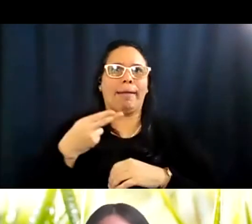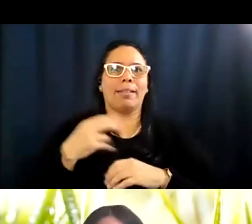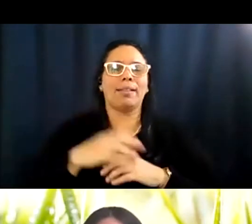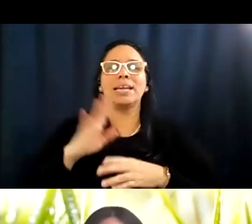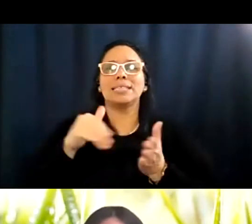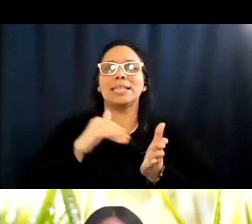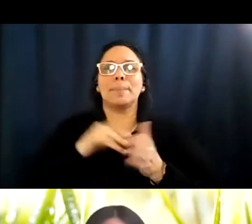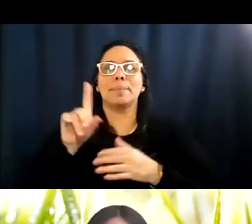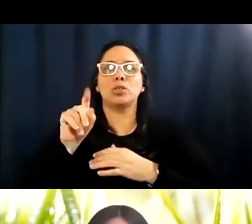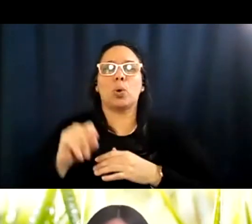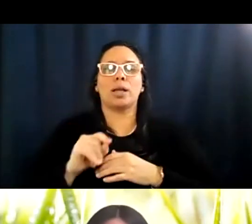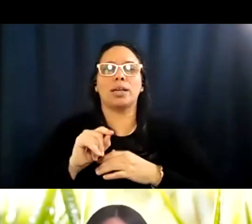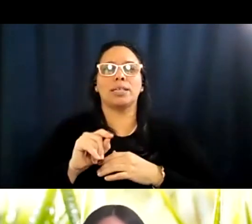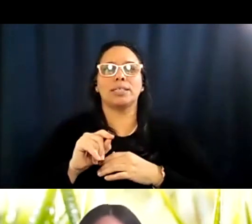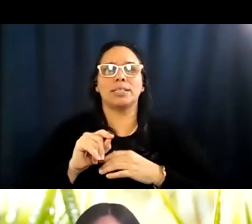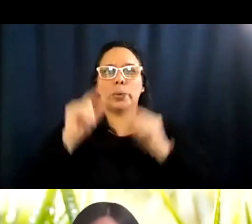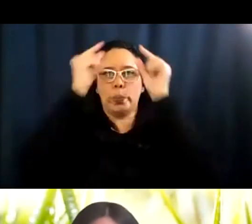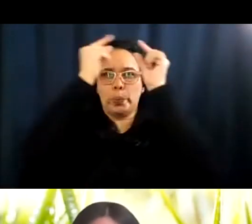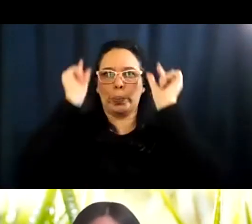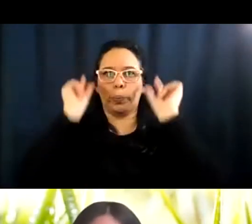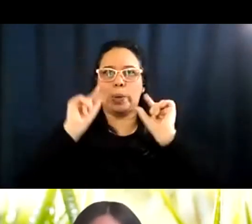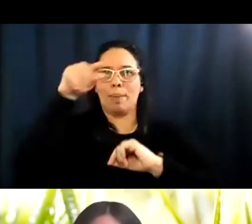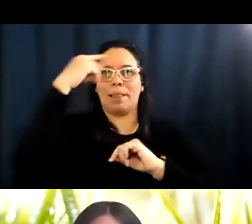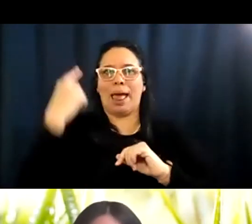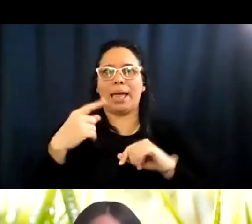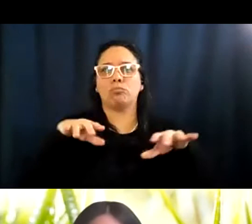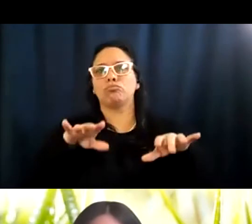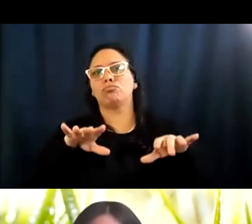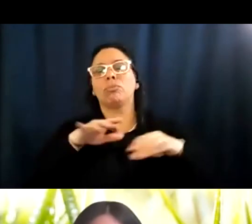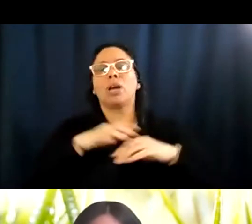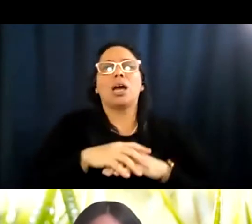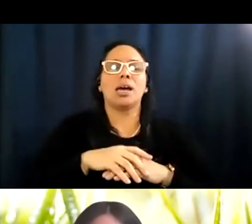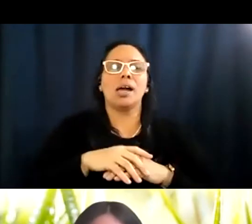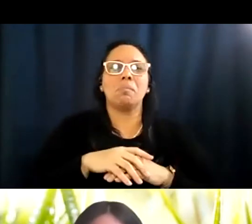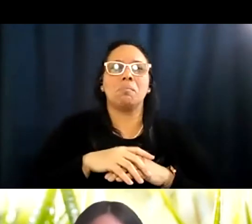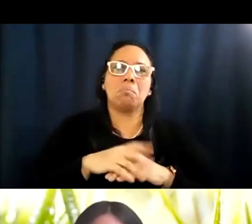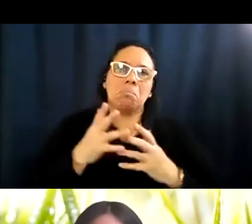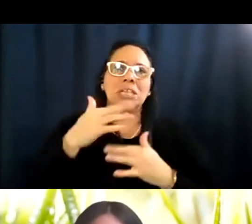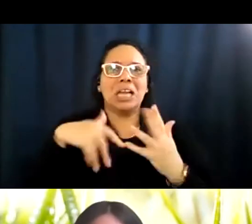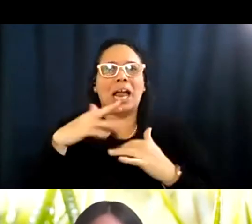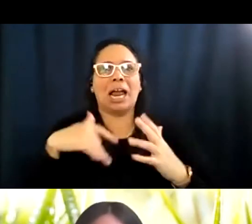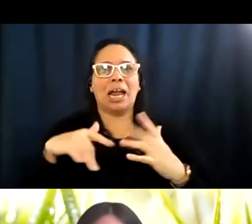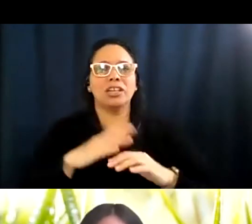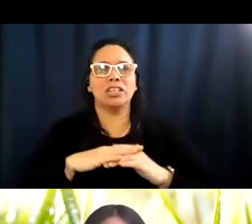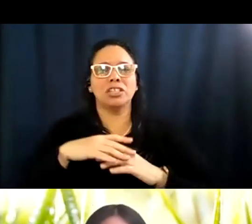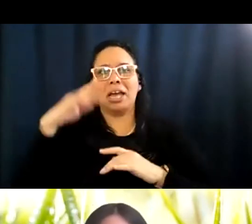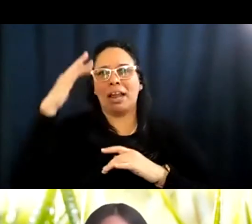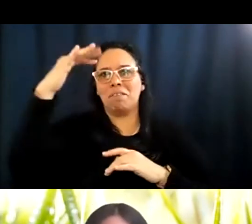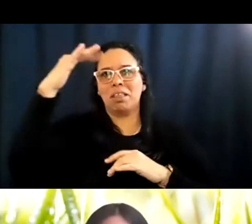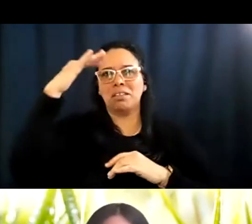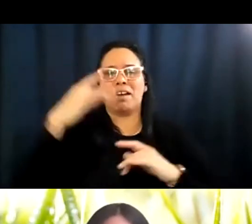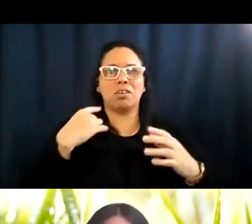mid-20s, has short black hair and a laid-back demeanor and is otherwise engaged in a philosophical debate.